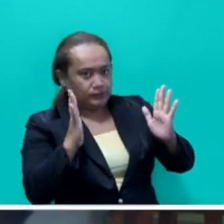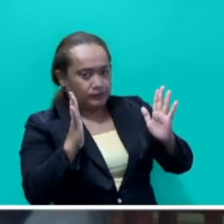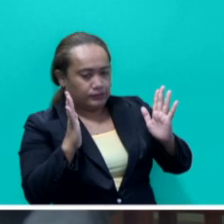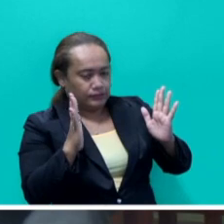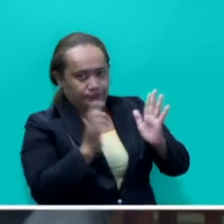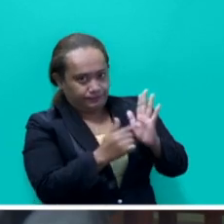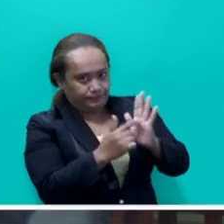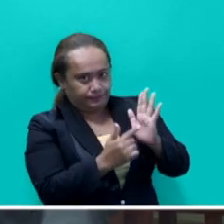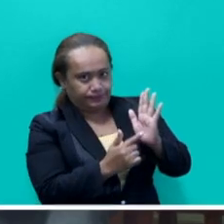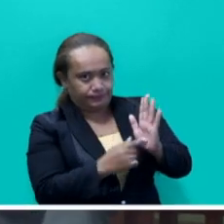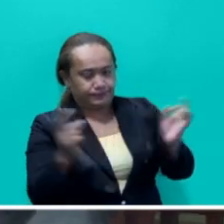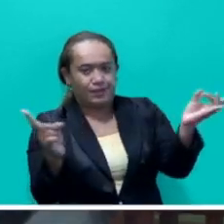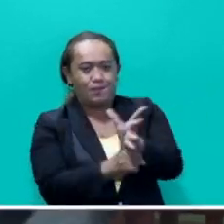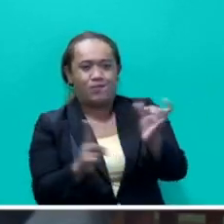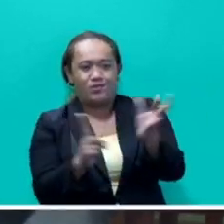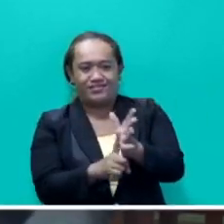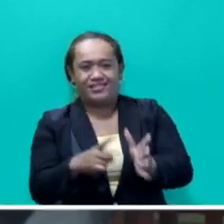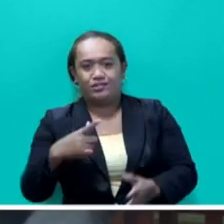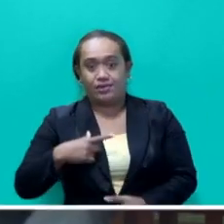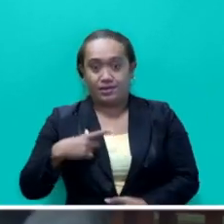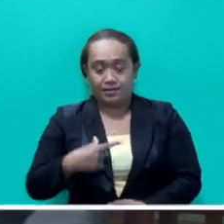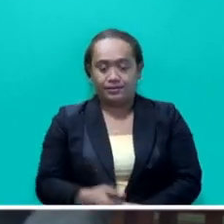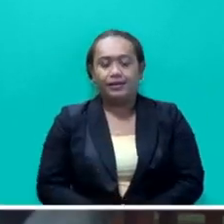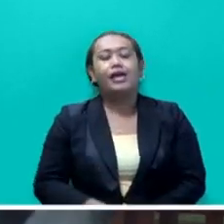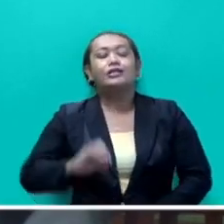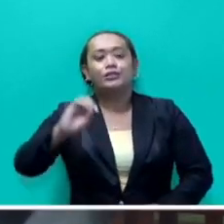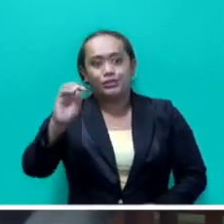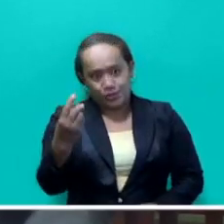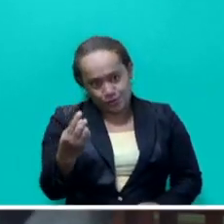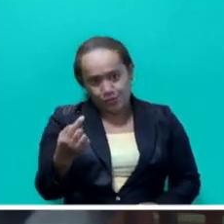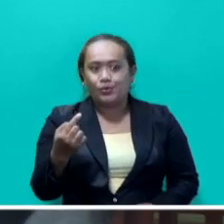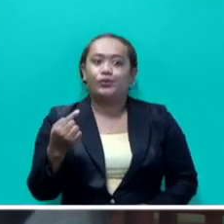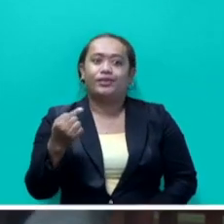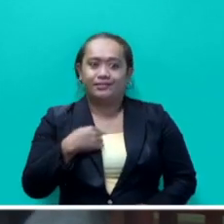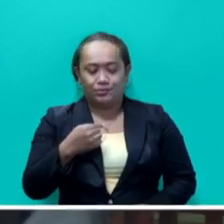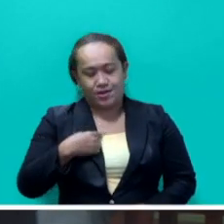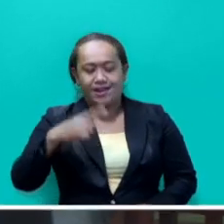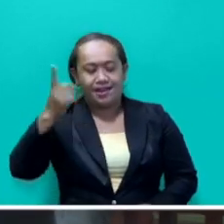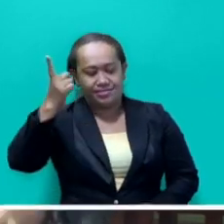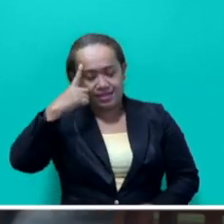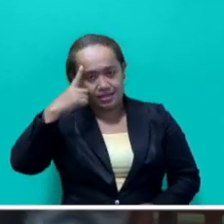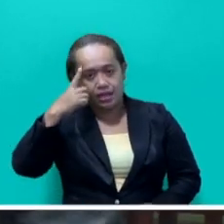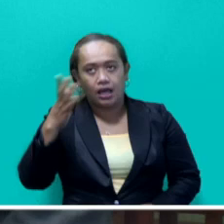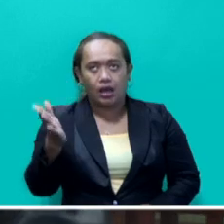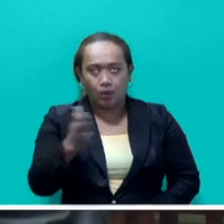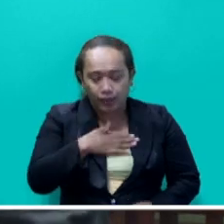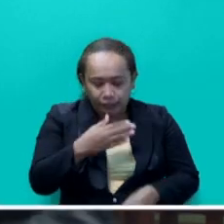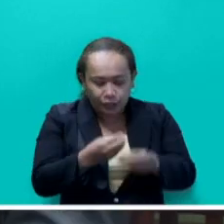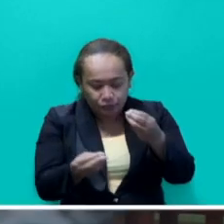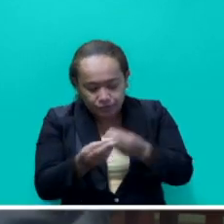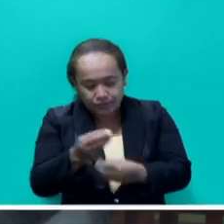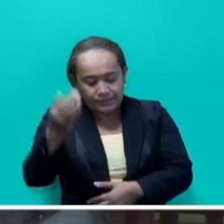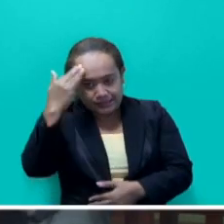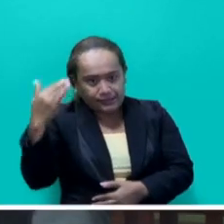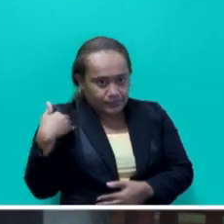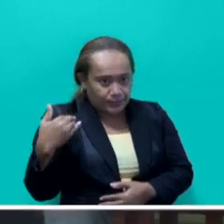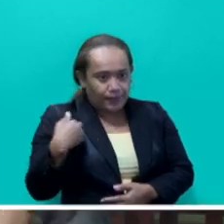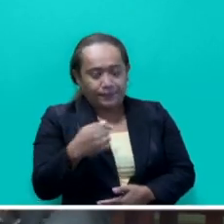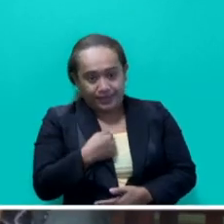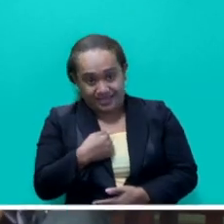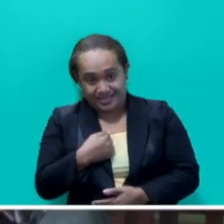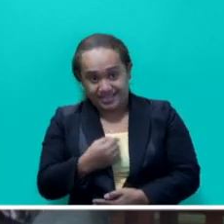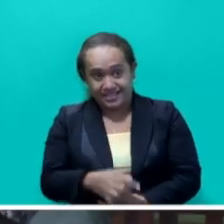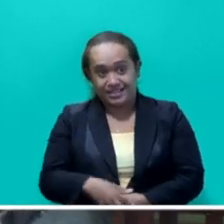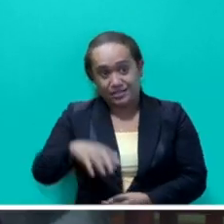Mr. Speaker, sir. So this is what I did. I went into the office, reminded me of the old